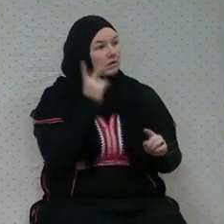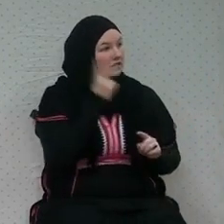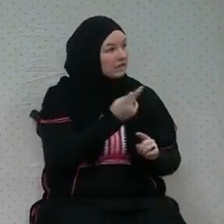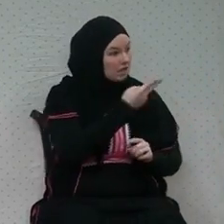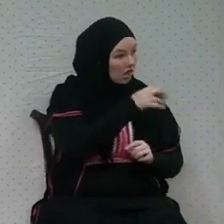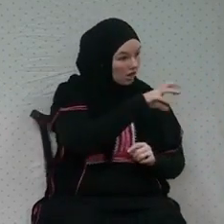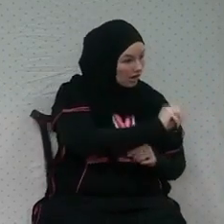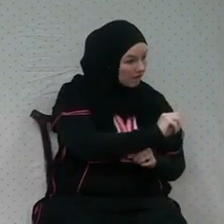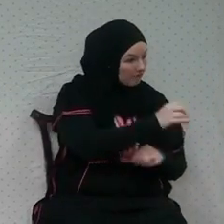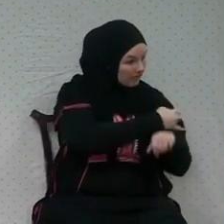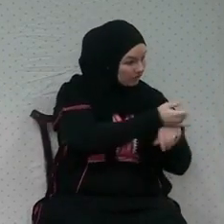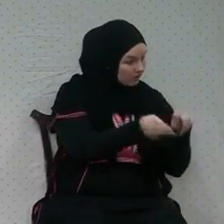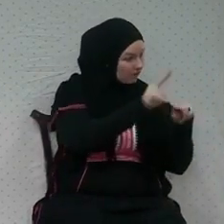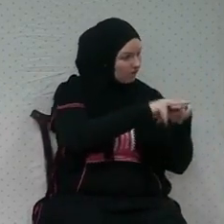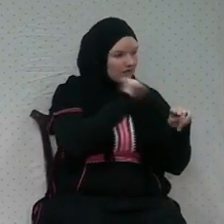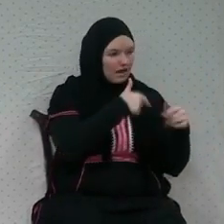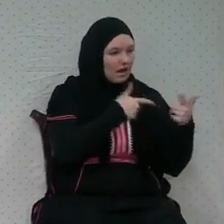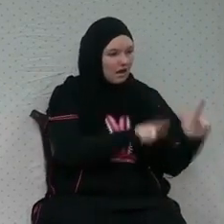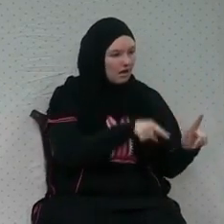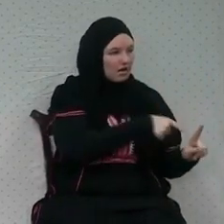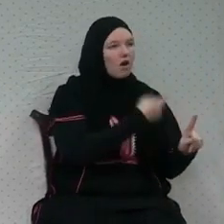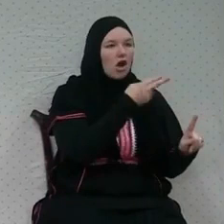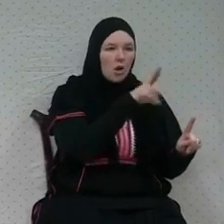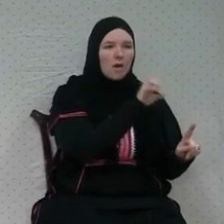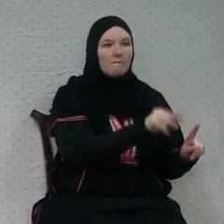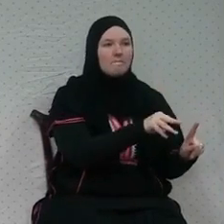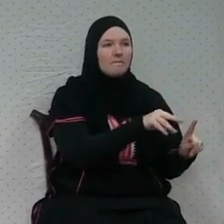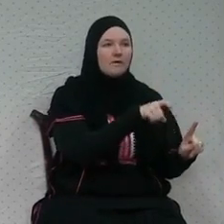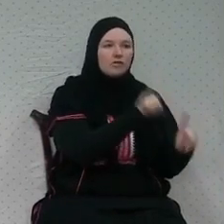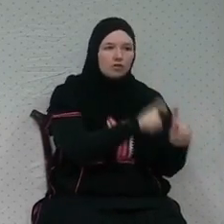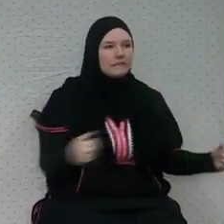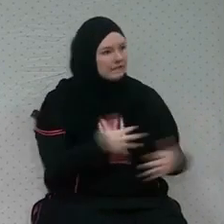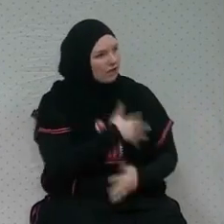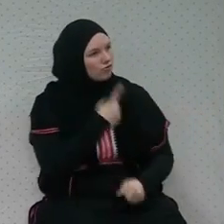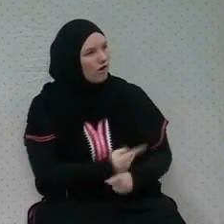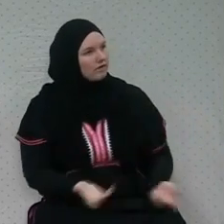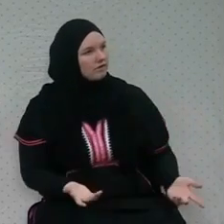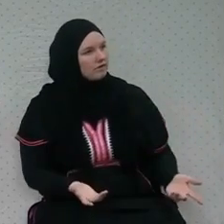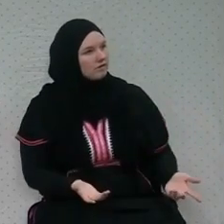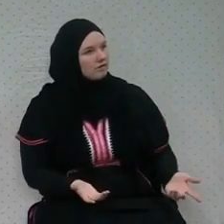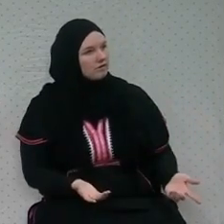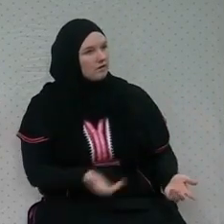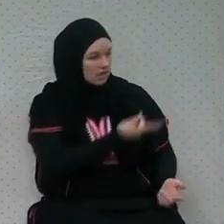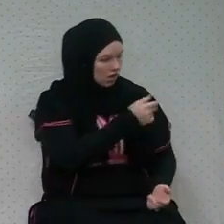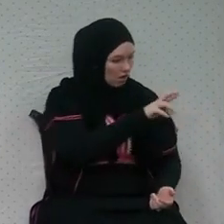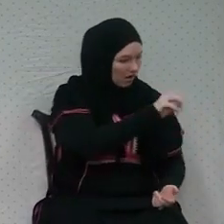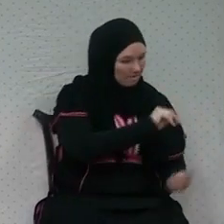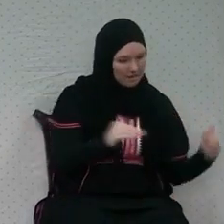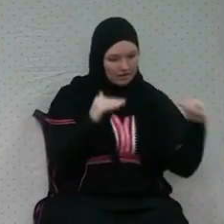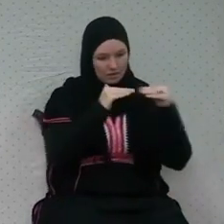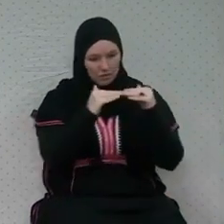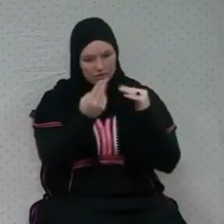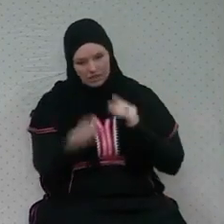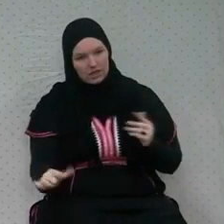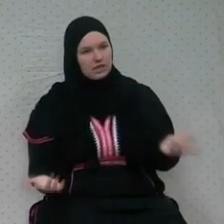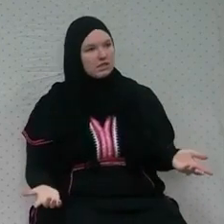a sign towards hellfire, it will be scary to get close. It will be scary to get close.